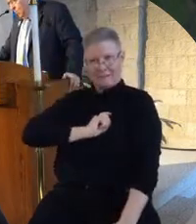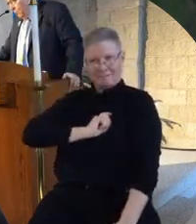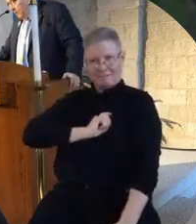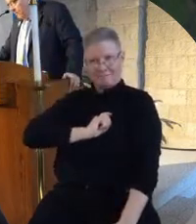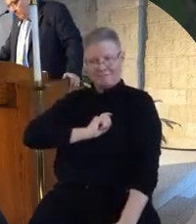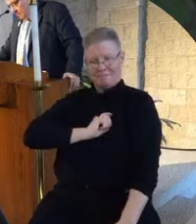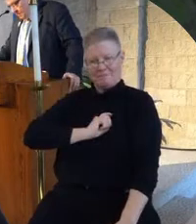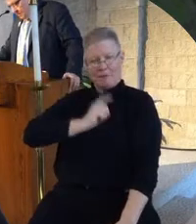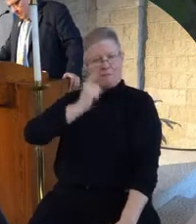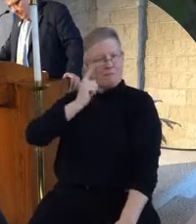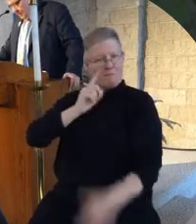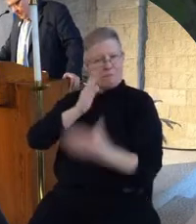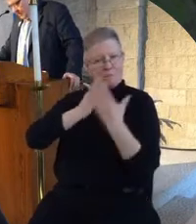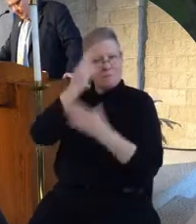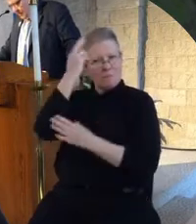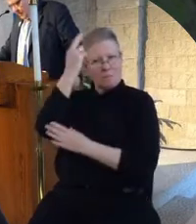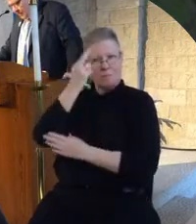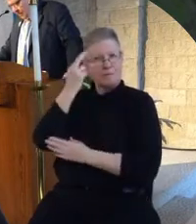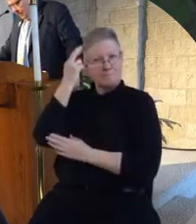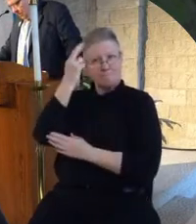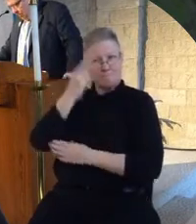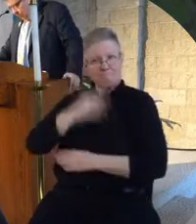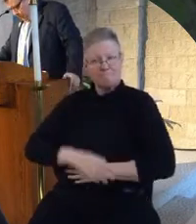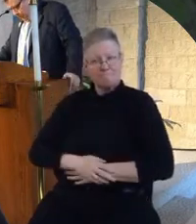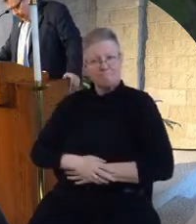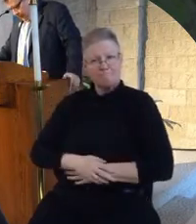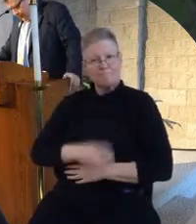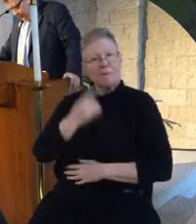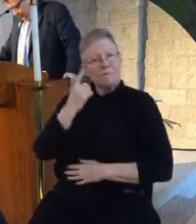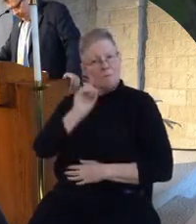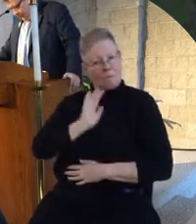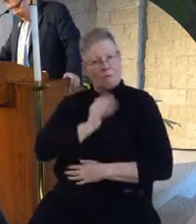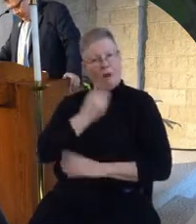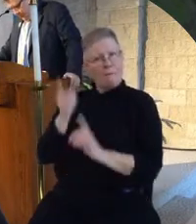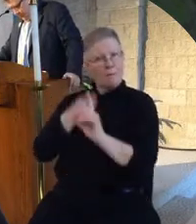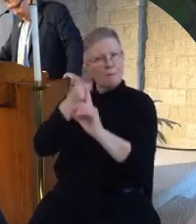for a reason, for a purpose.